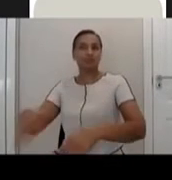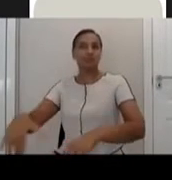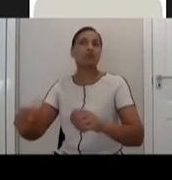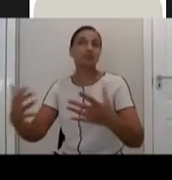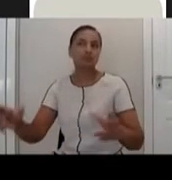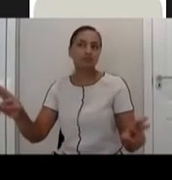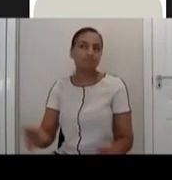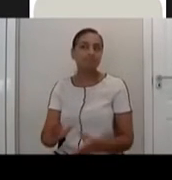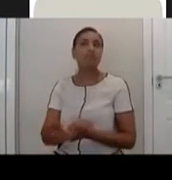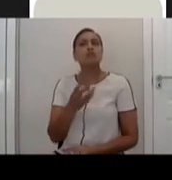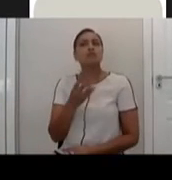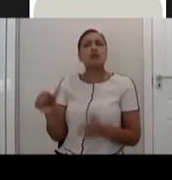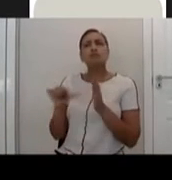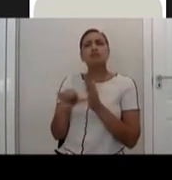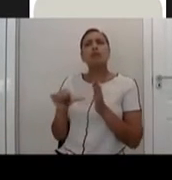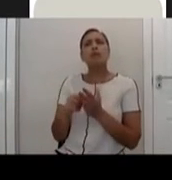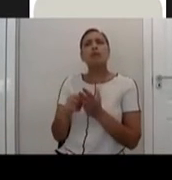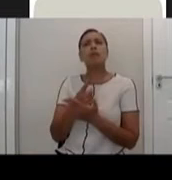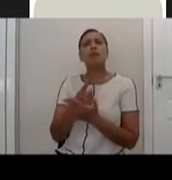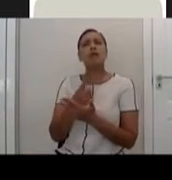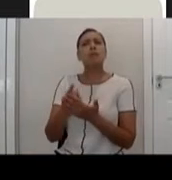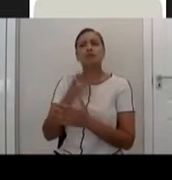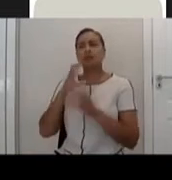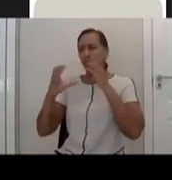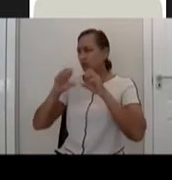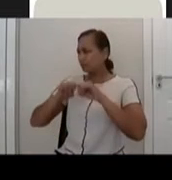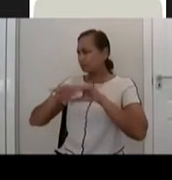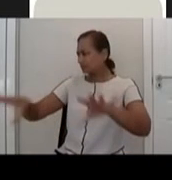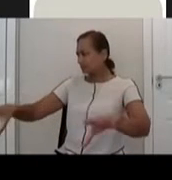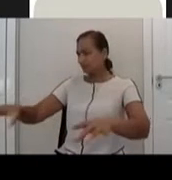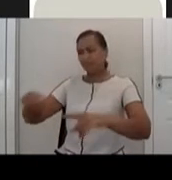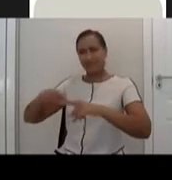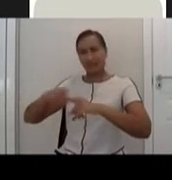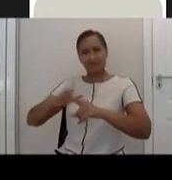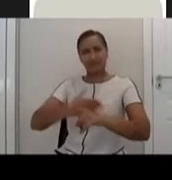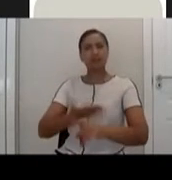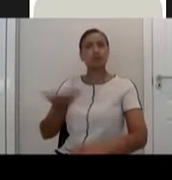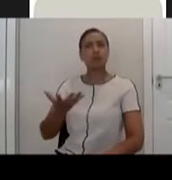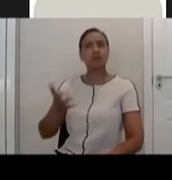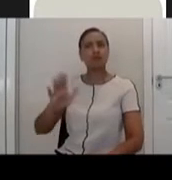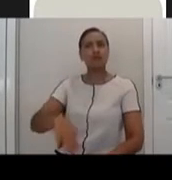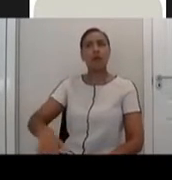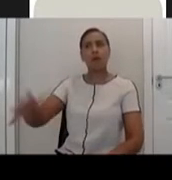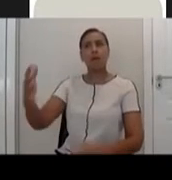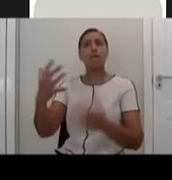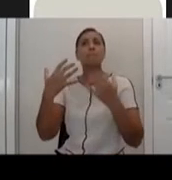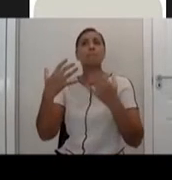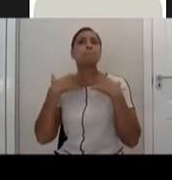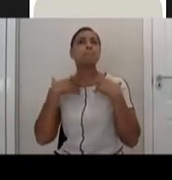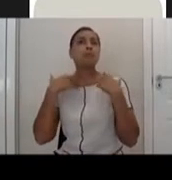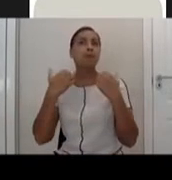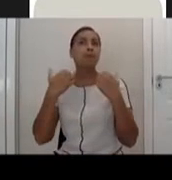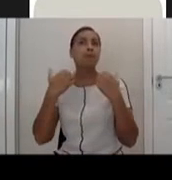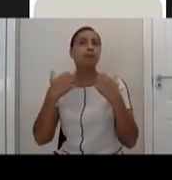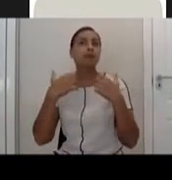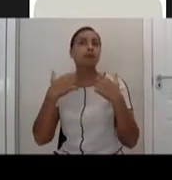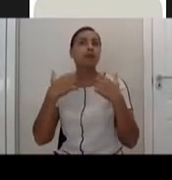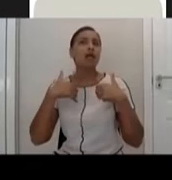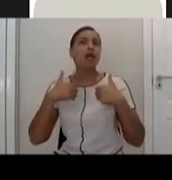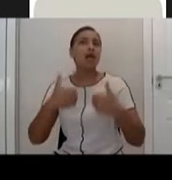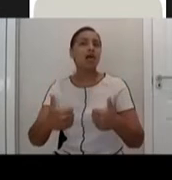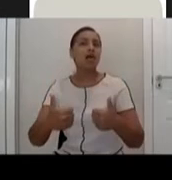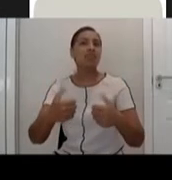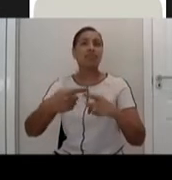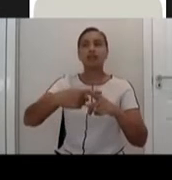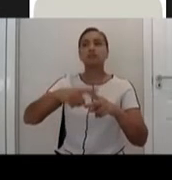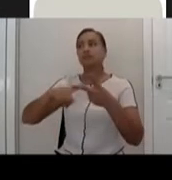There were some issues around communications information coming into Enfield from both Public Health England and health protection